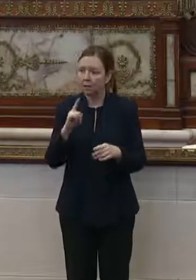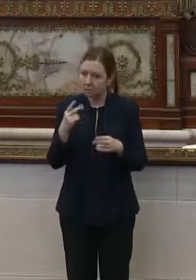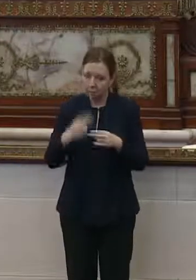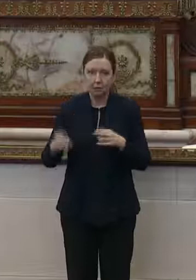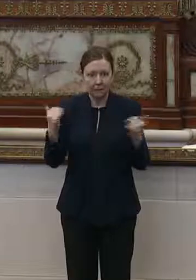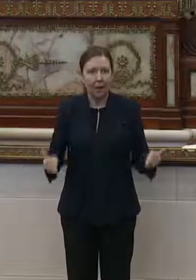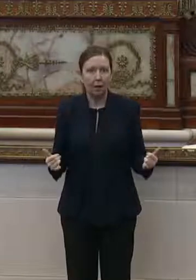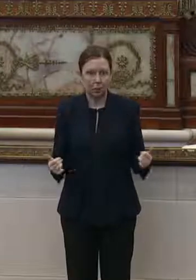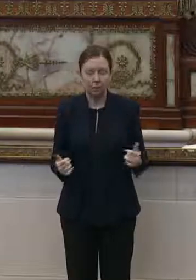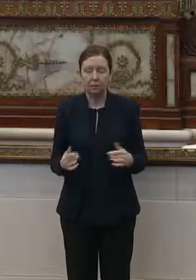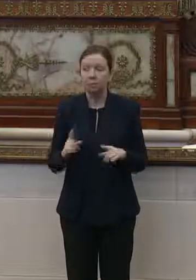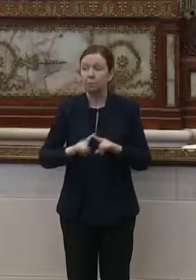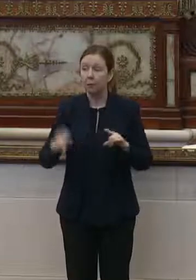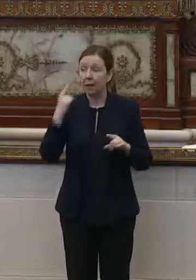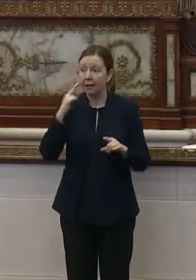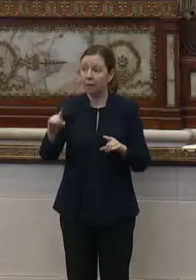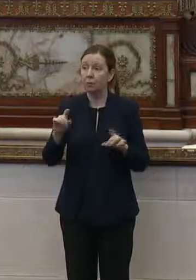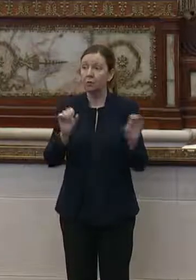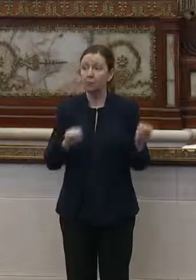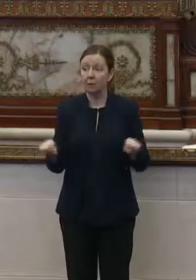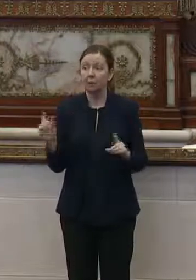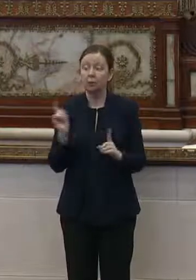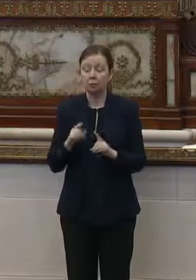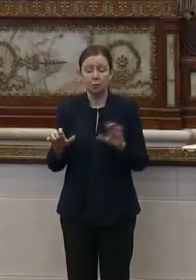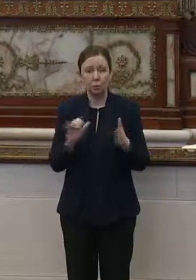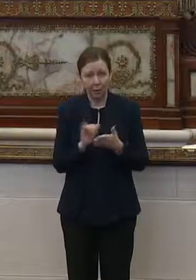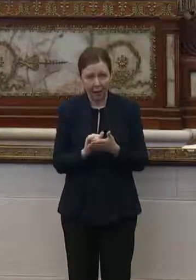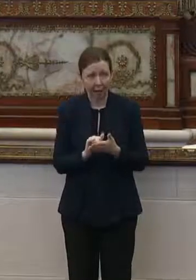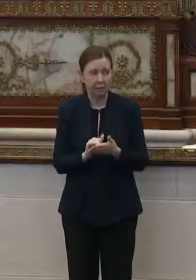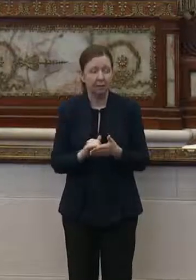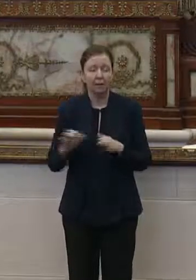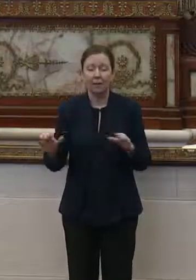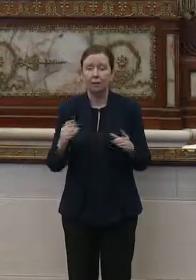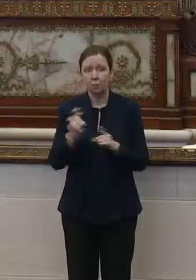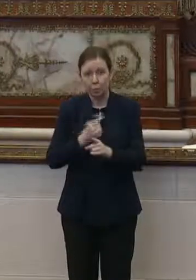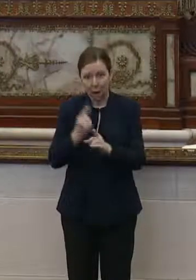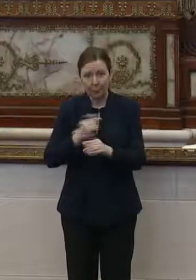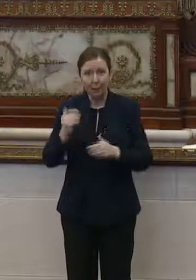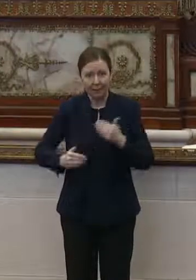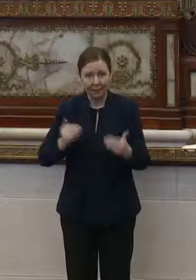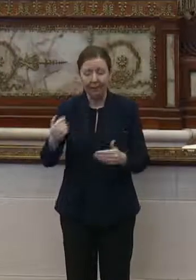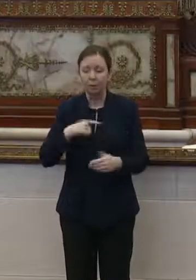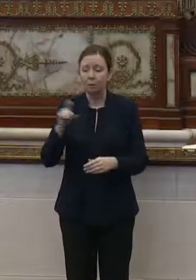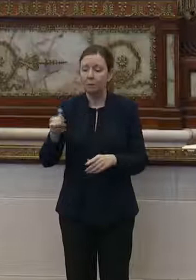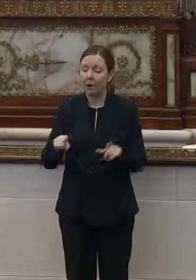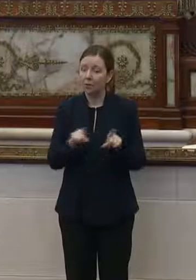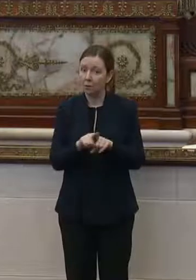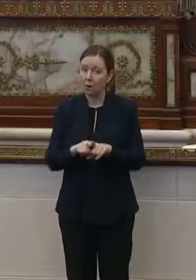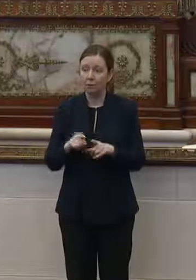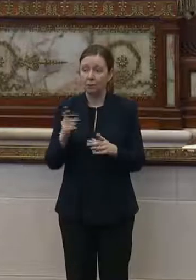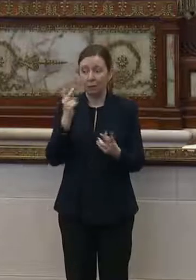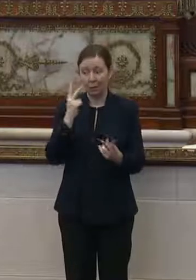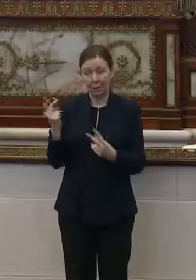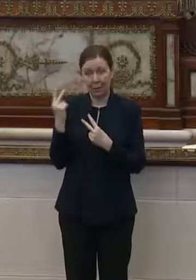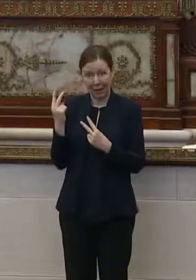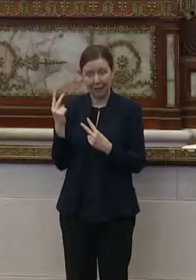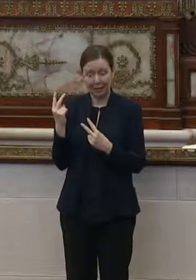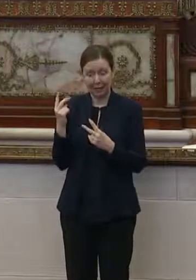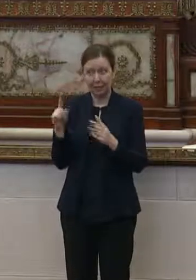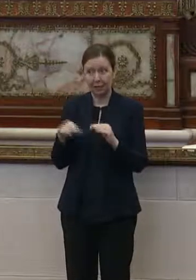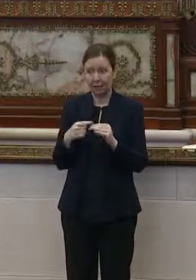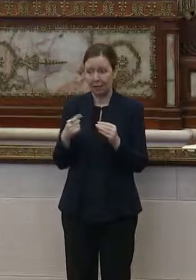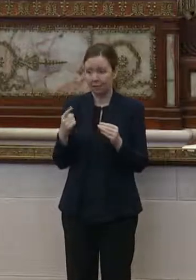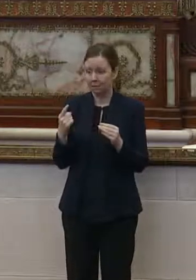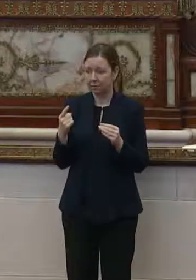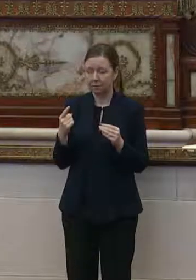order. But in order to be able to do that and to do it properly, we must also look back on what has